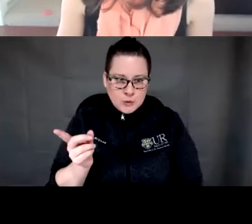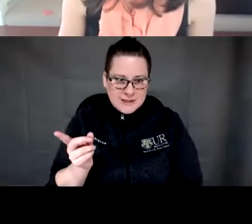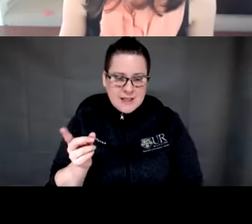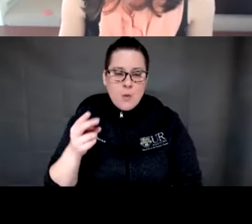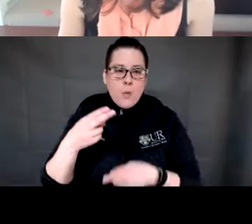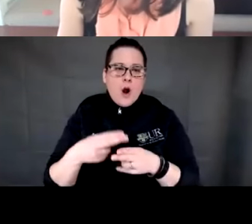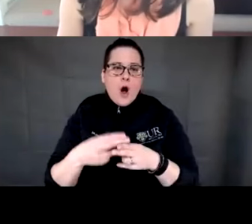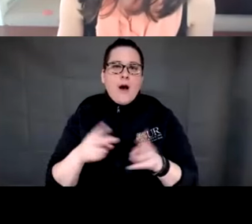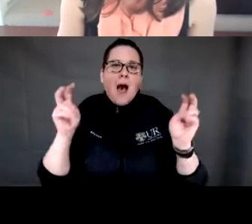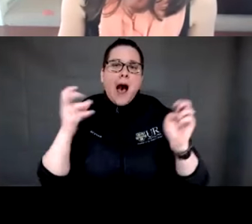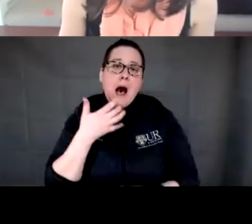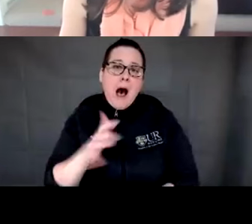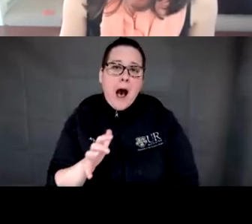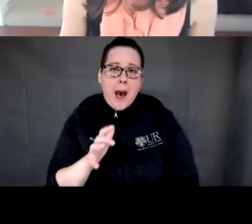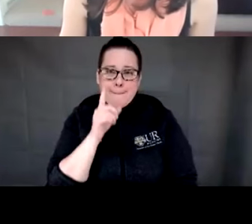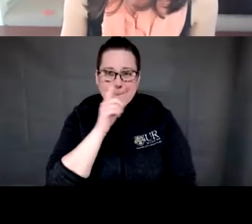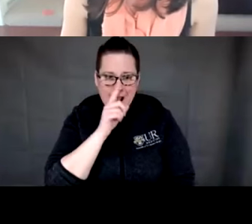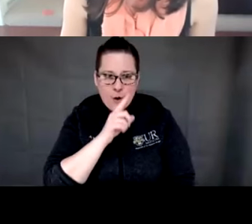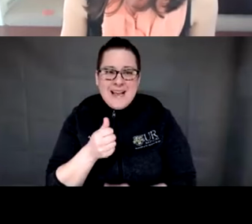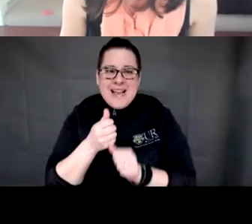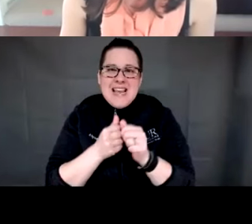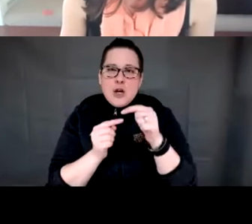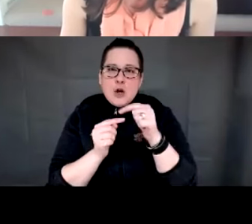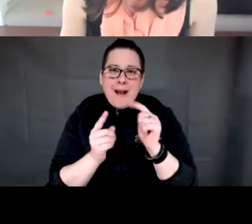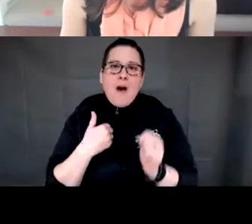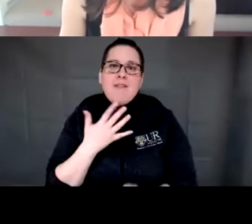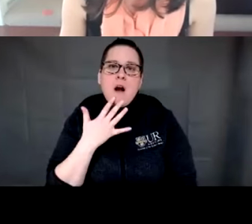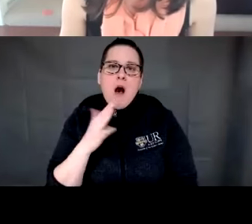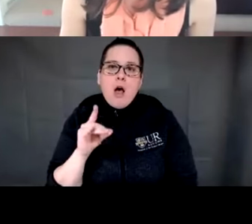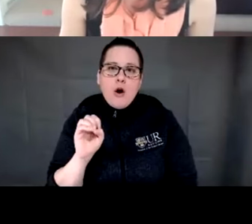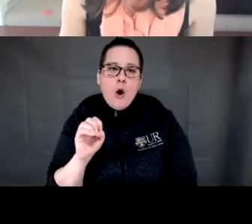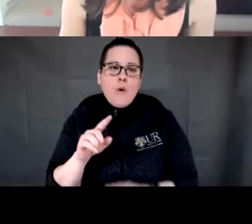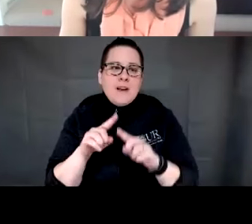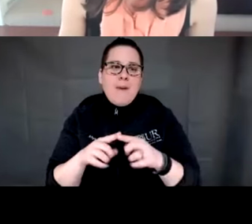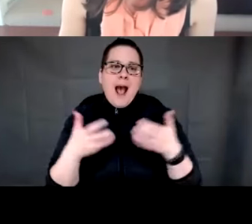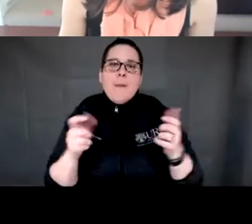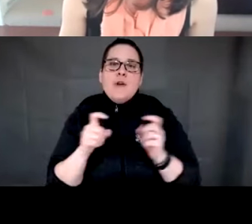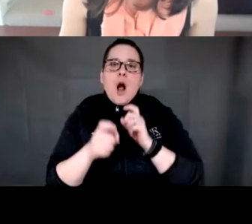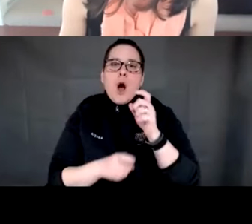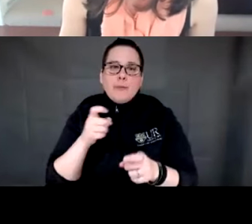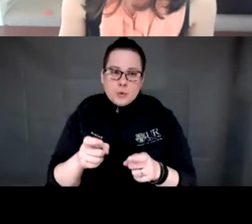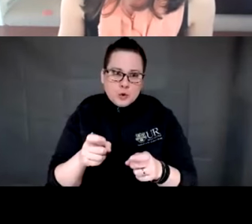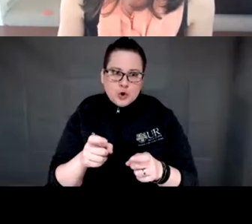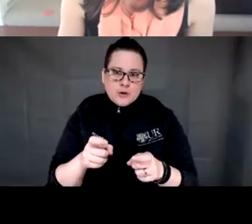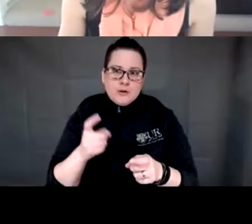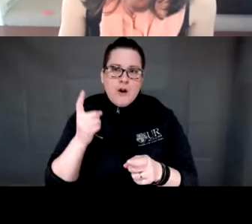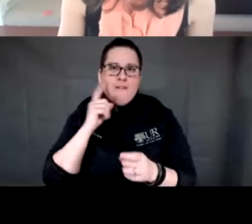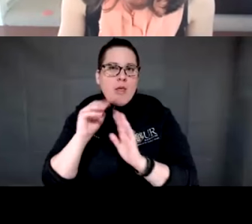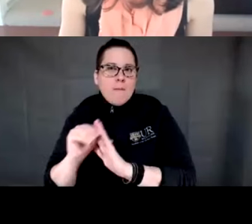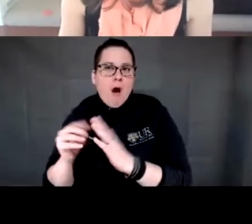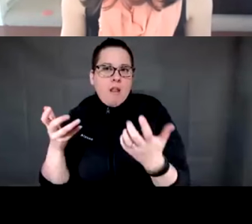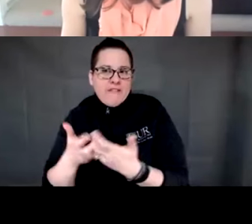call this the hot mouse because each pixel is color-coded according to its contribution to the fit of the